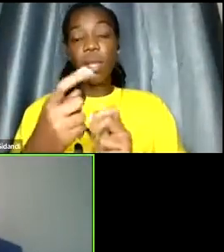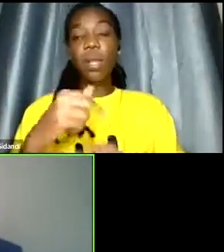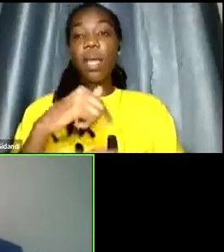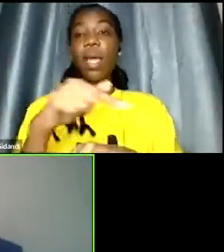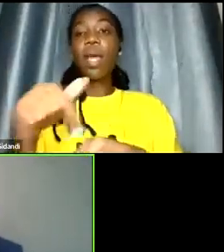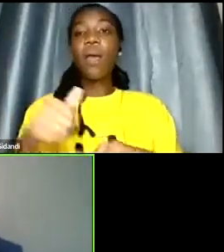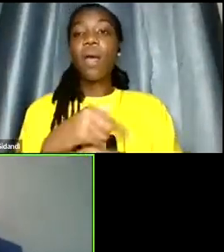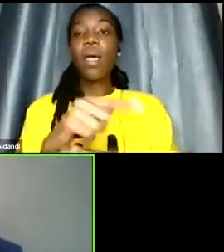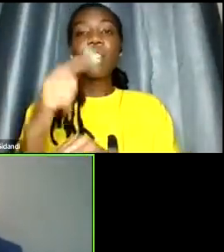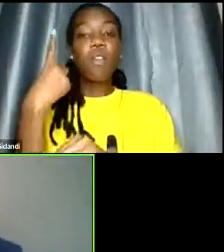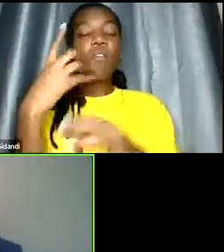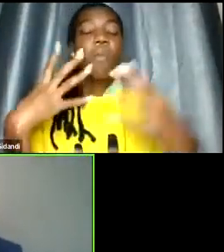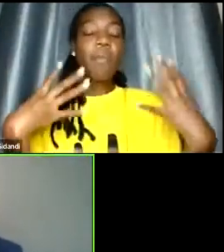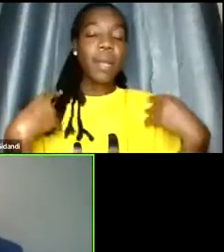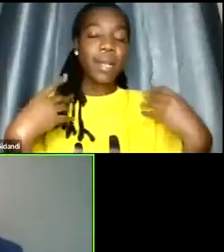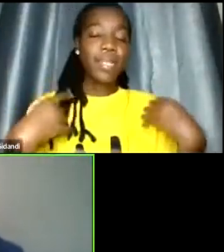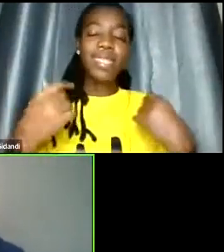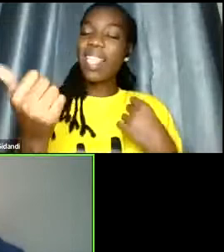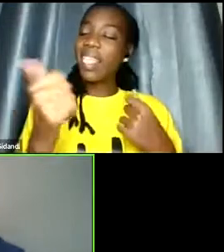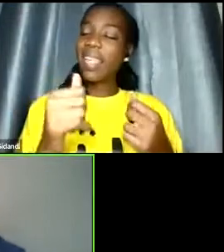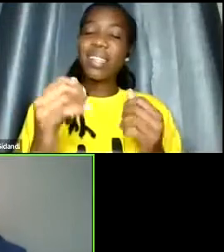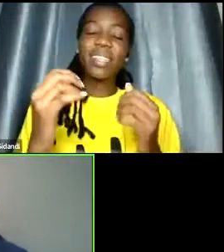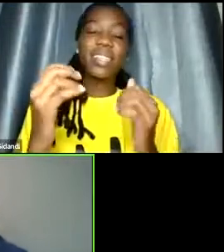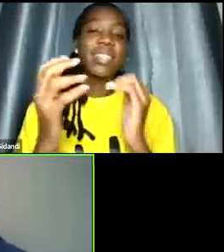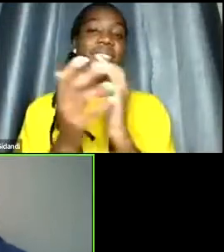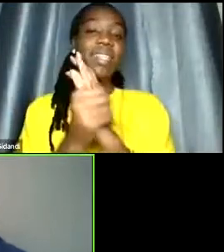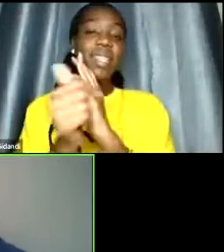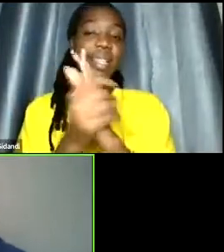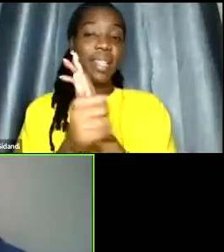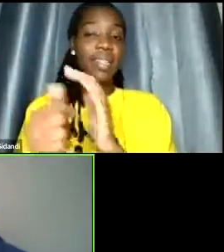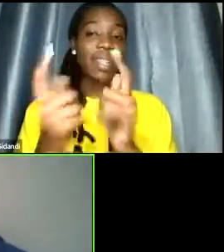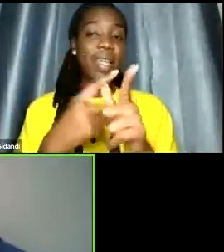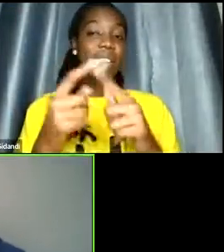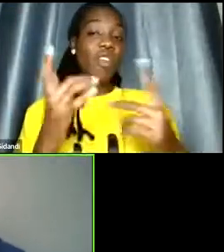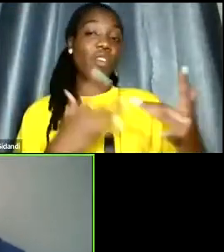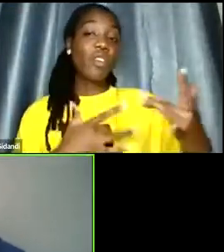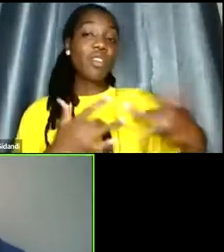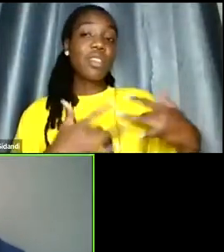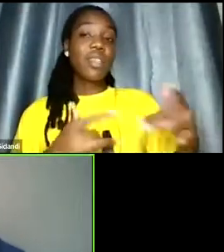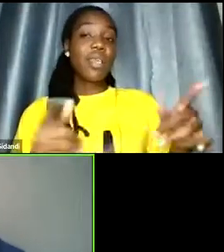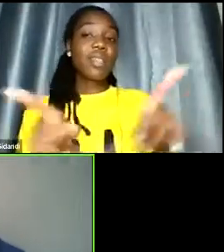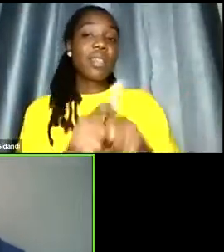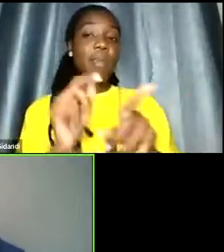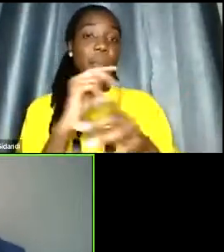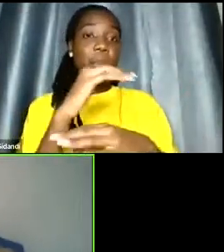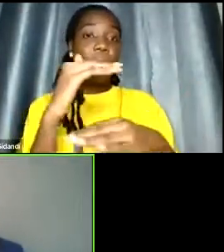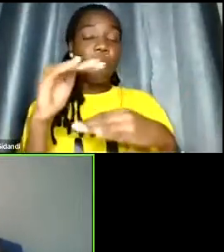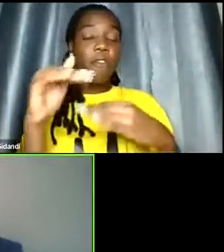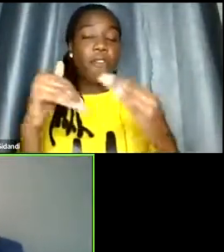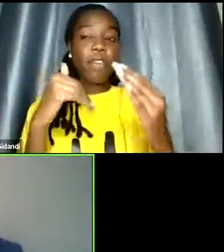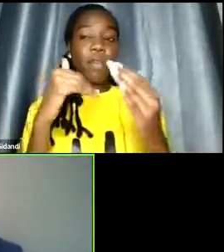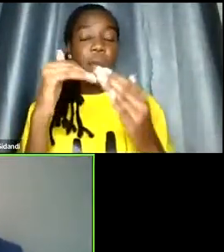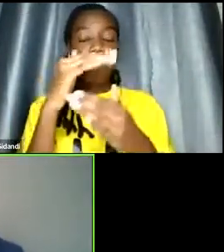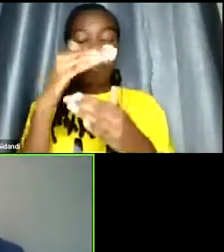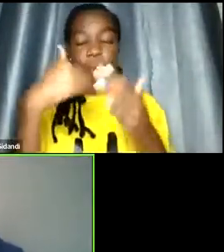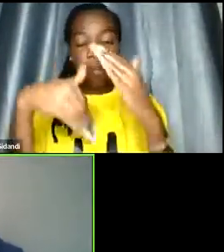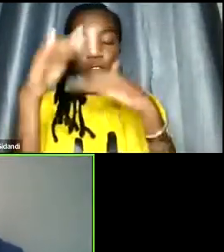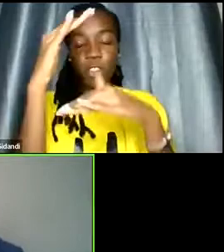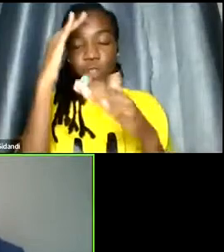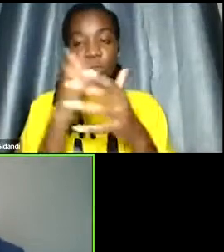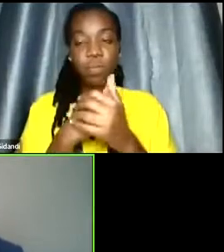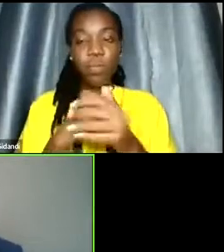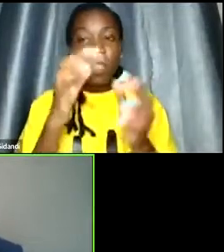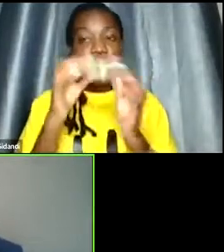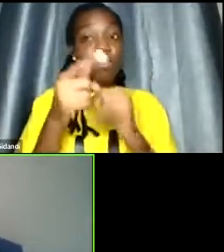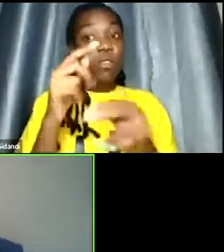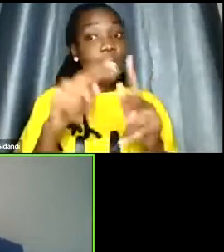any particular skill to be considered as a specialist or an expert in that field. Trust me, if you start now in 10,000